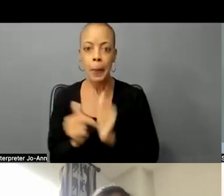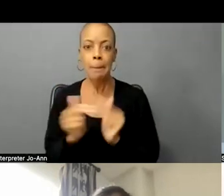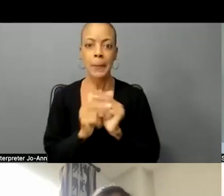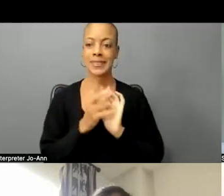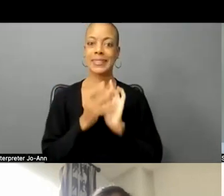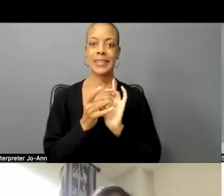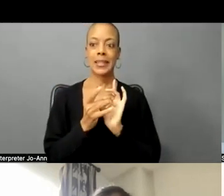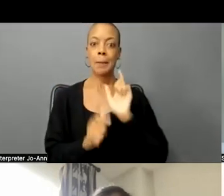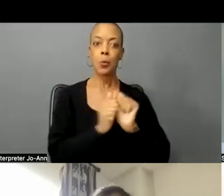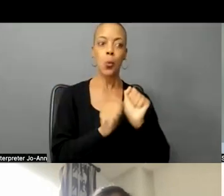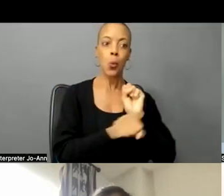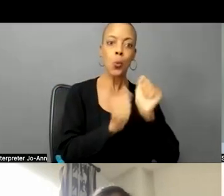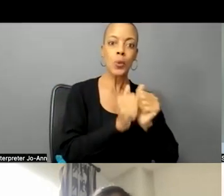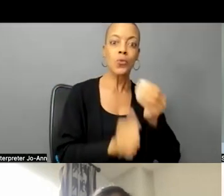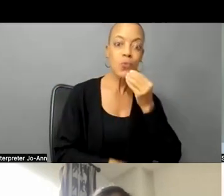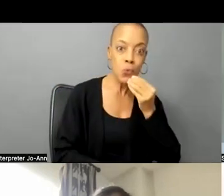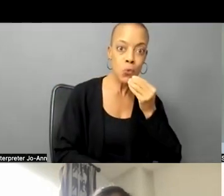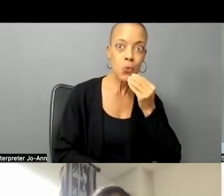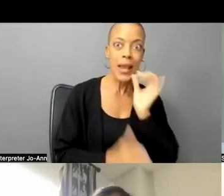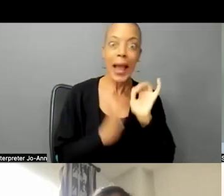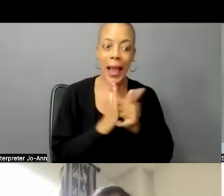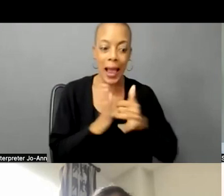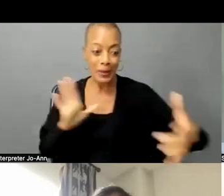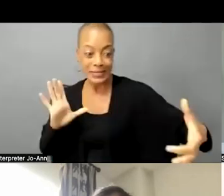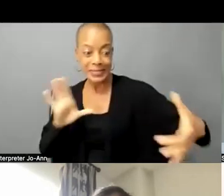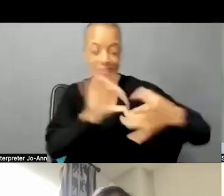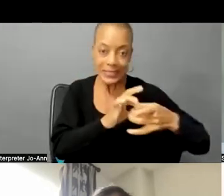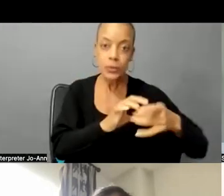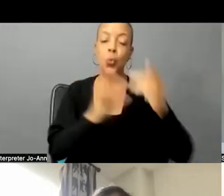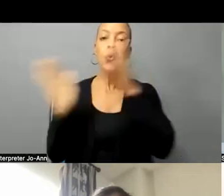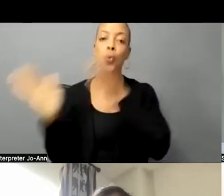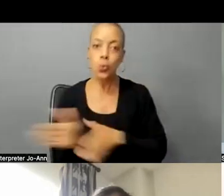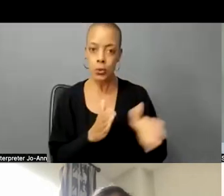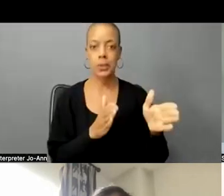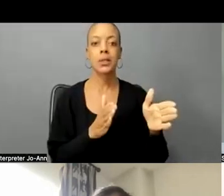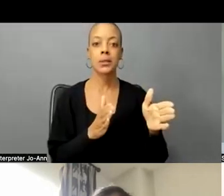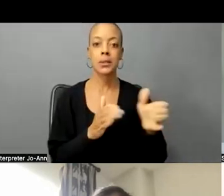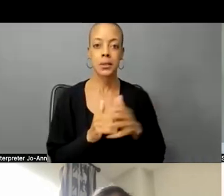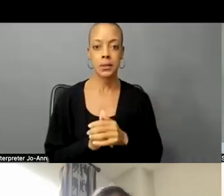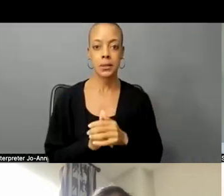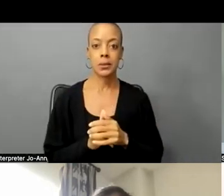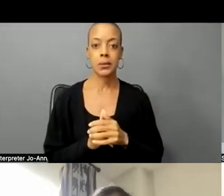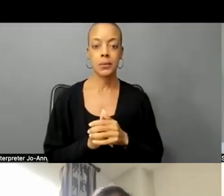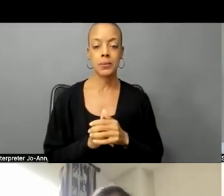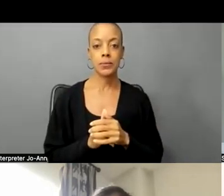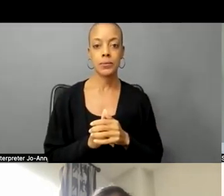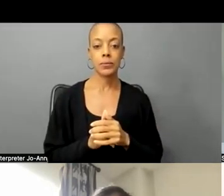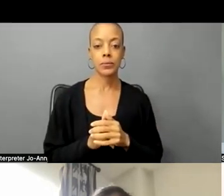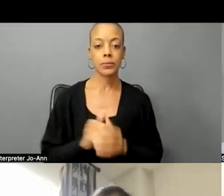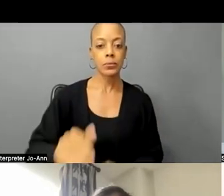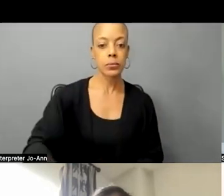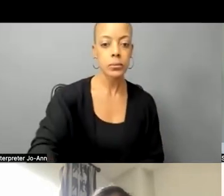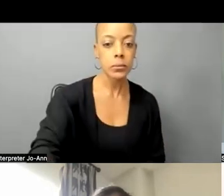the way that we do that is through organizing. Because I think that when we organize and we work